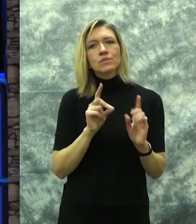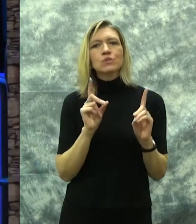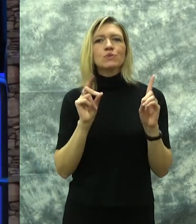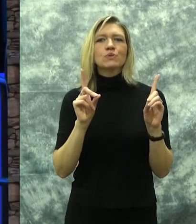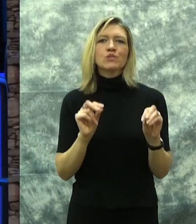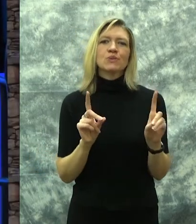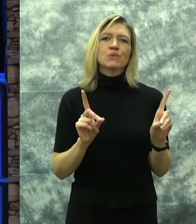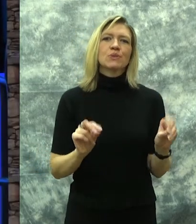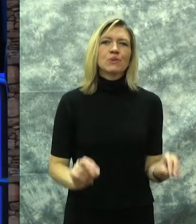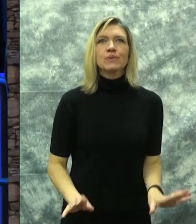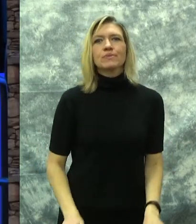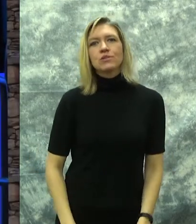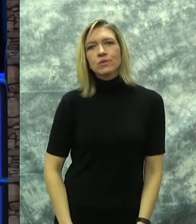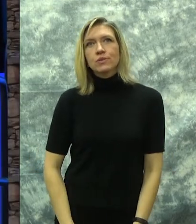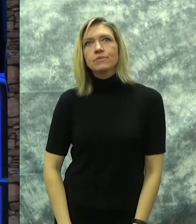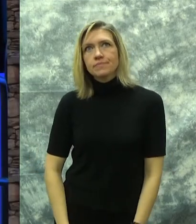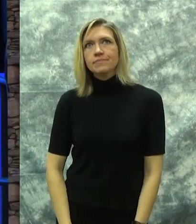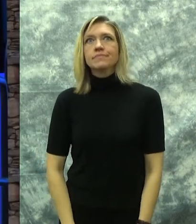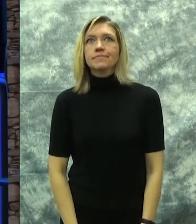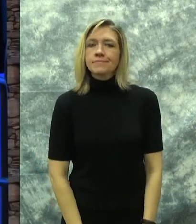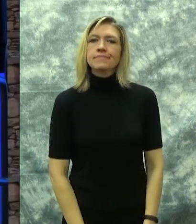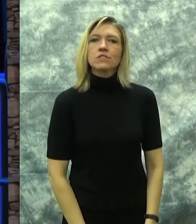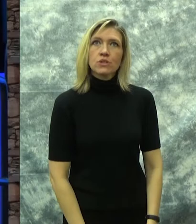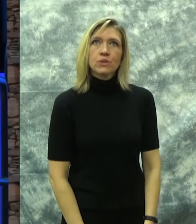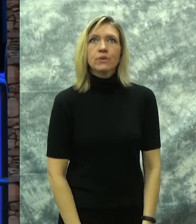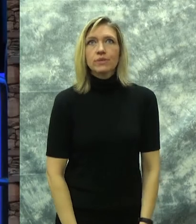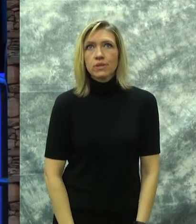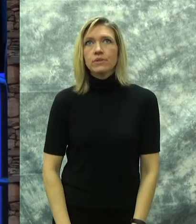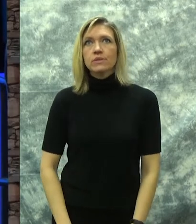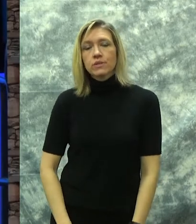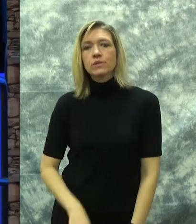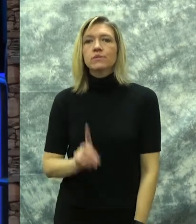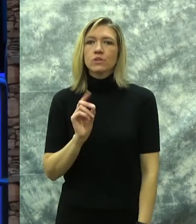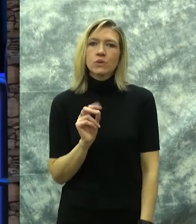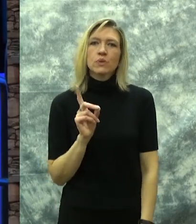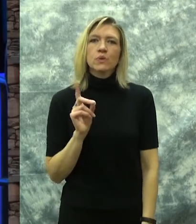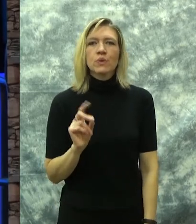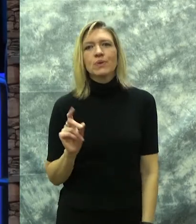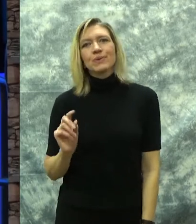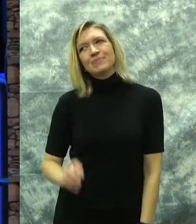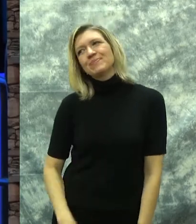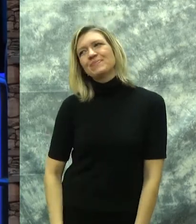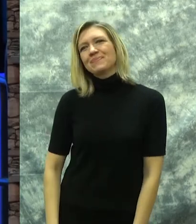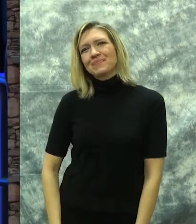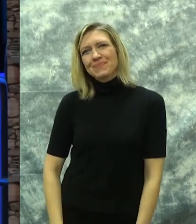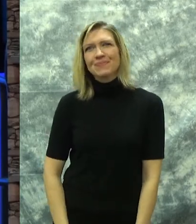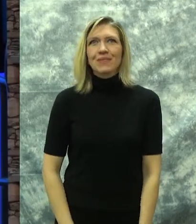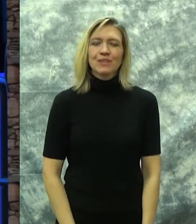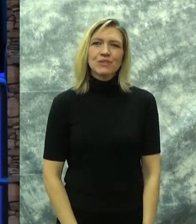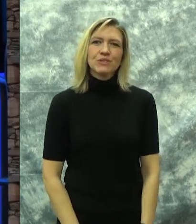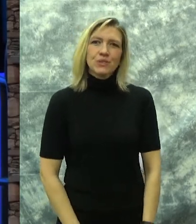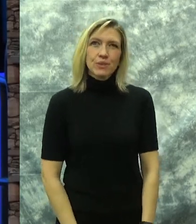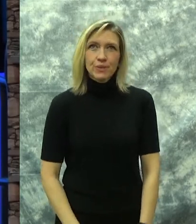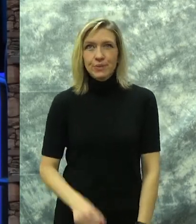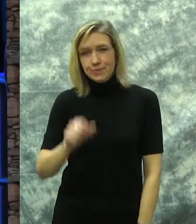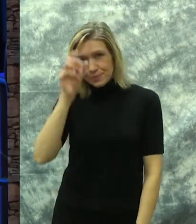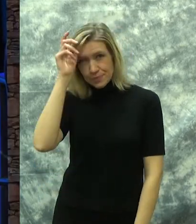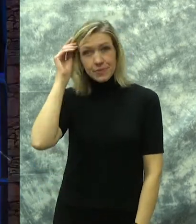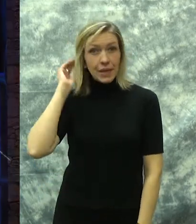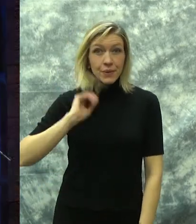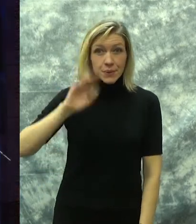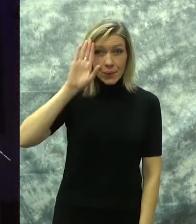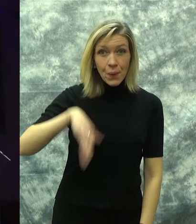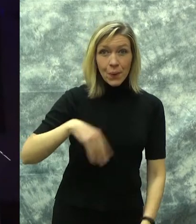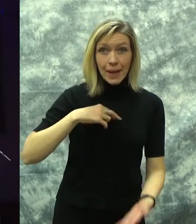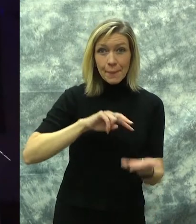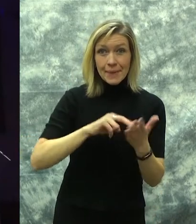do do do do do. You know what I mean.